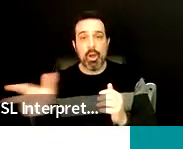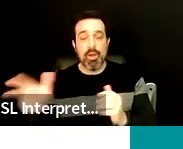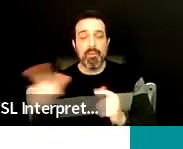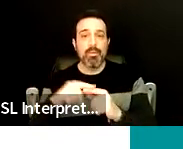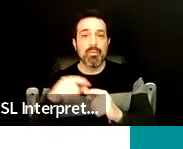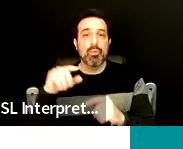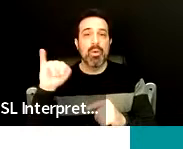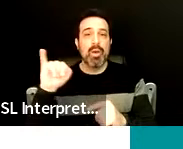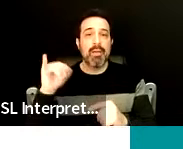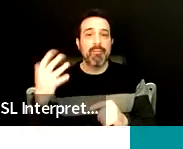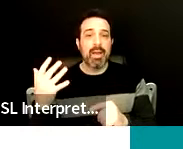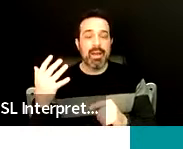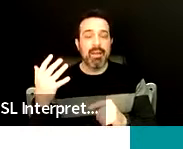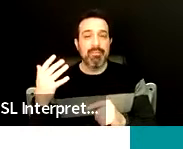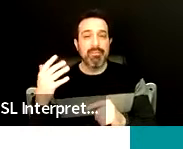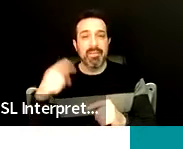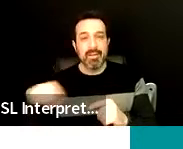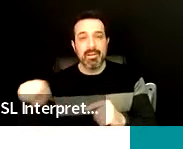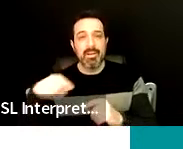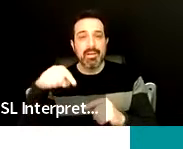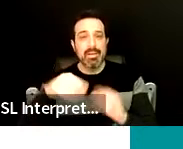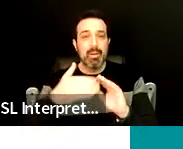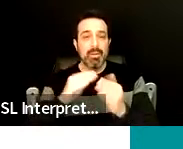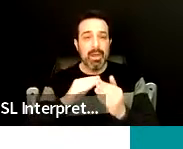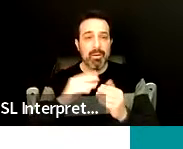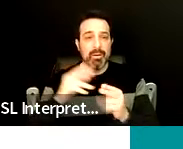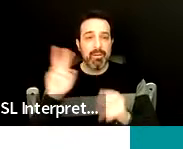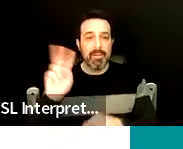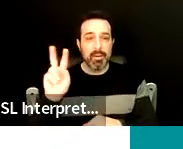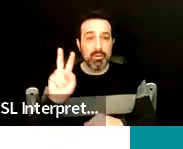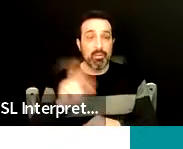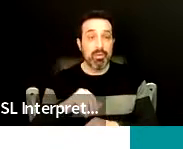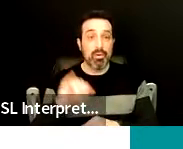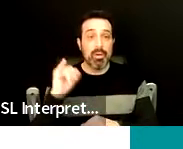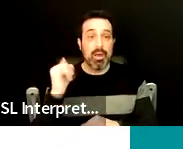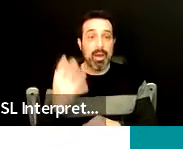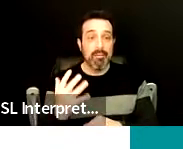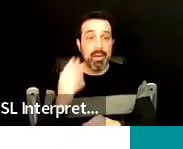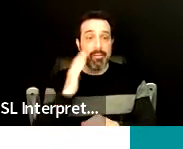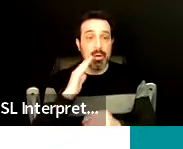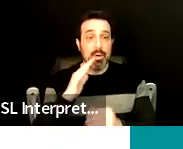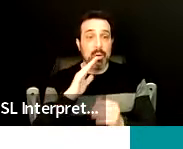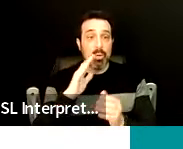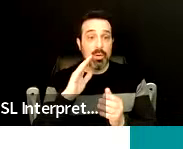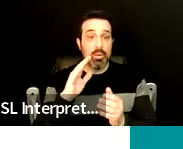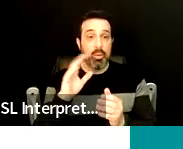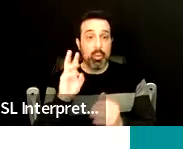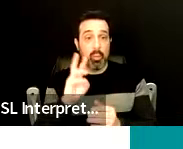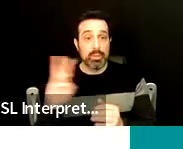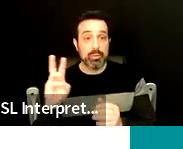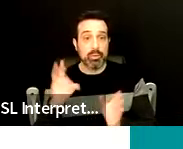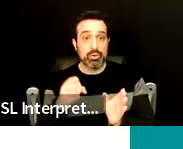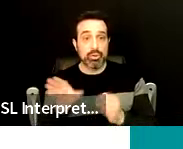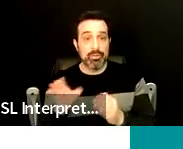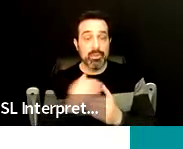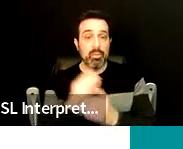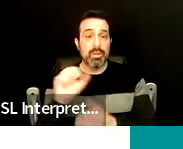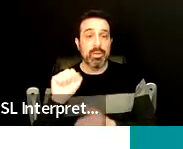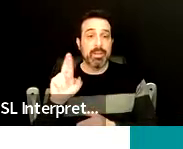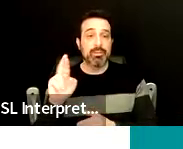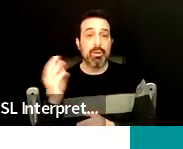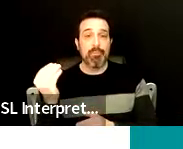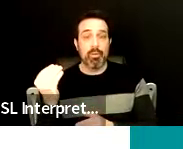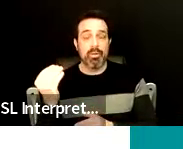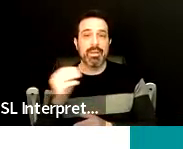downtown Vancouver. And whether I-5 will be centered or if there's going to be a westward shift of I-5 between SR 14 and